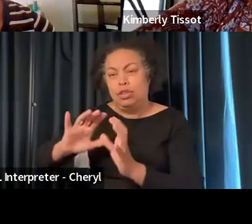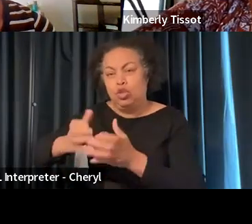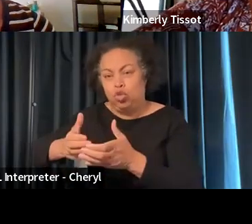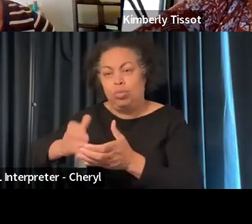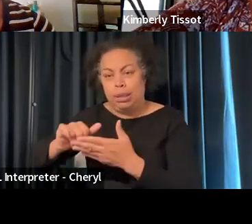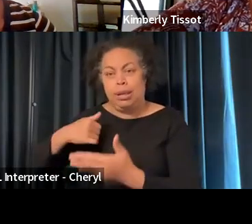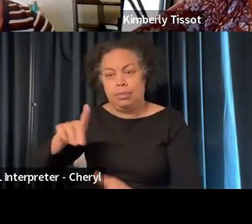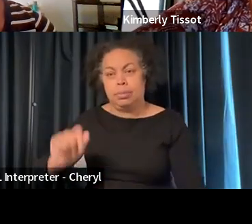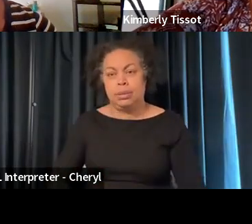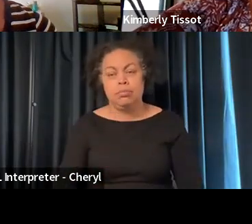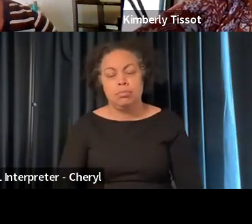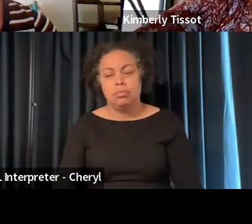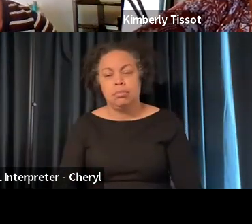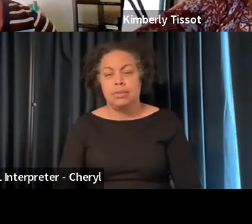community.